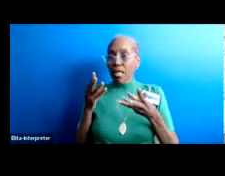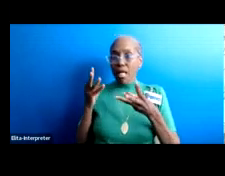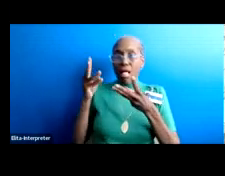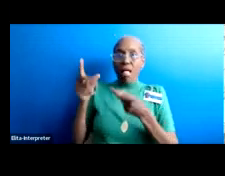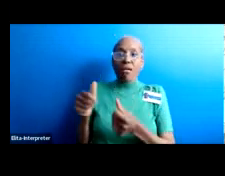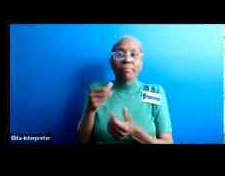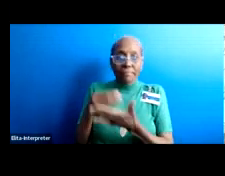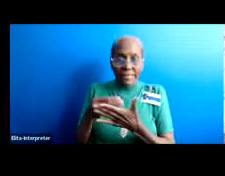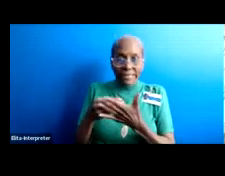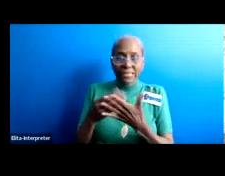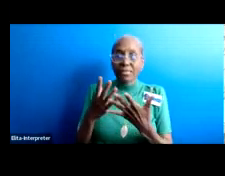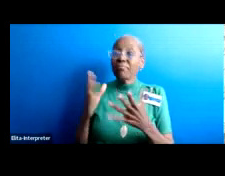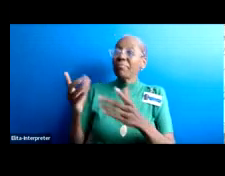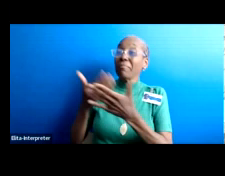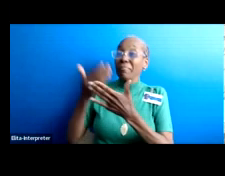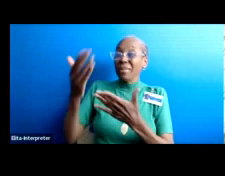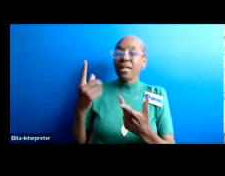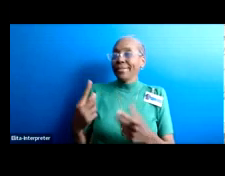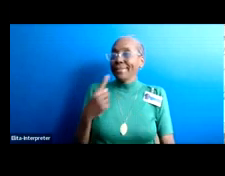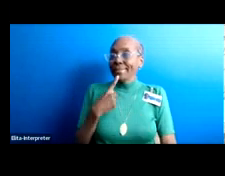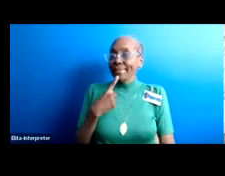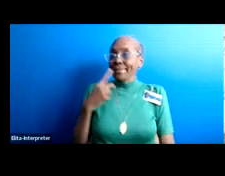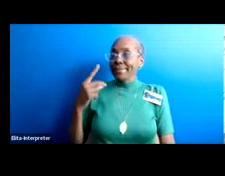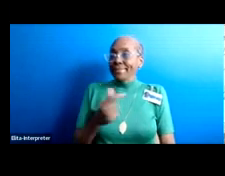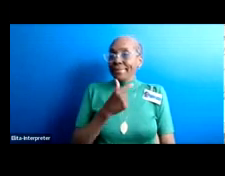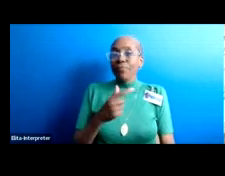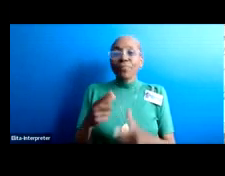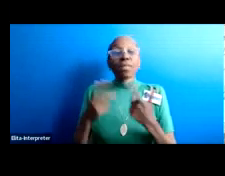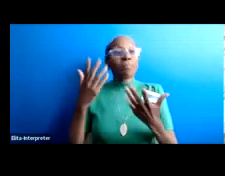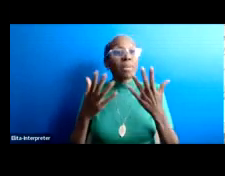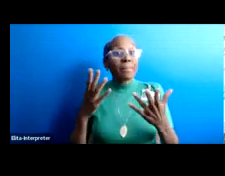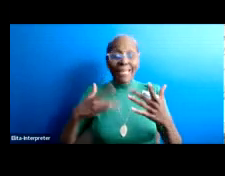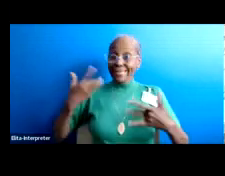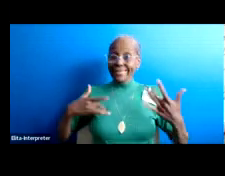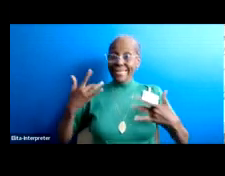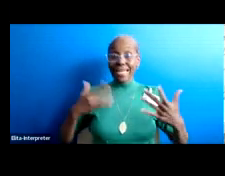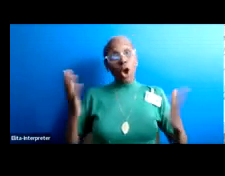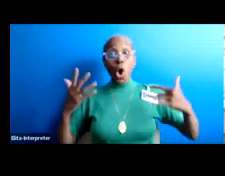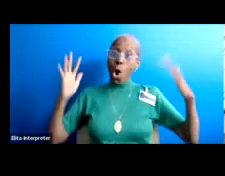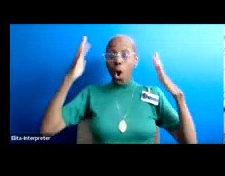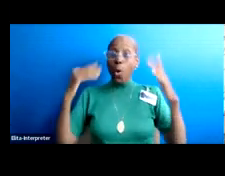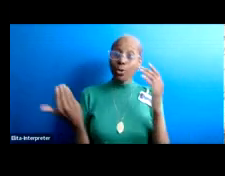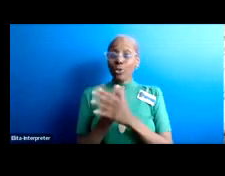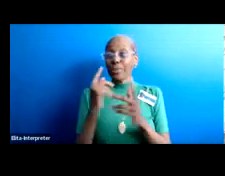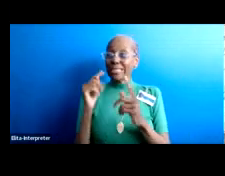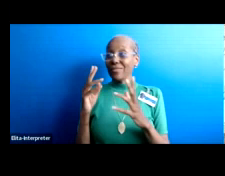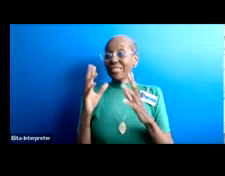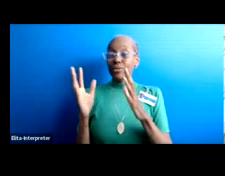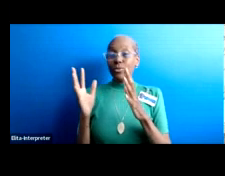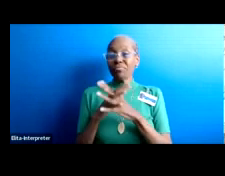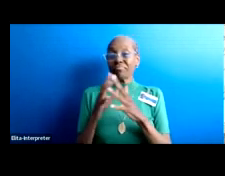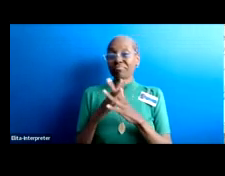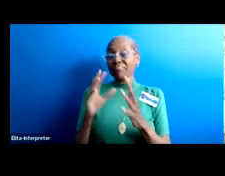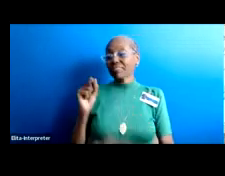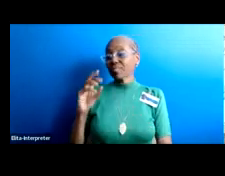on this TV and they might be disappointed. But also probably they're really excited. They're going to get a new TV and maybe the Super Bowl is coming up and they're